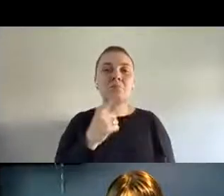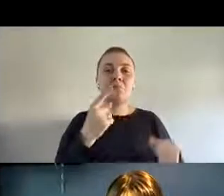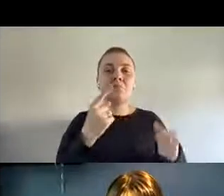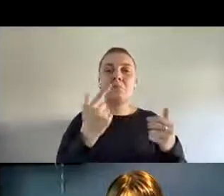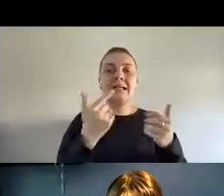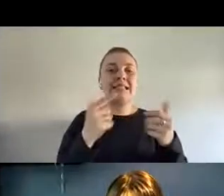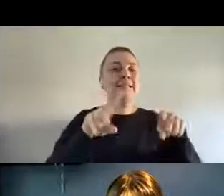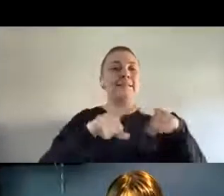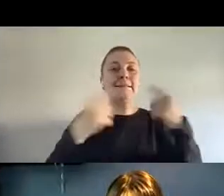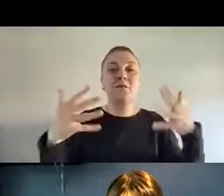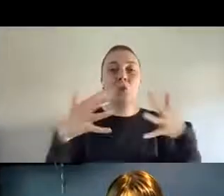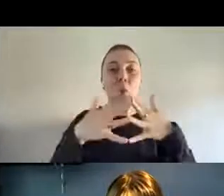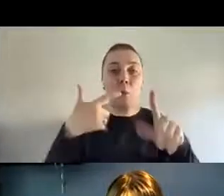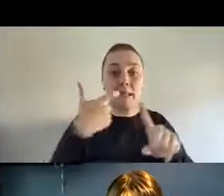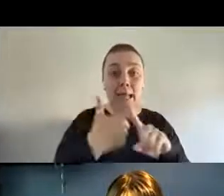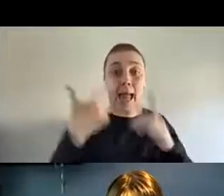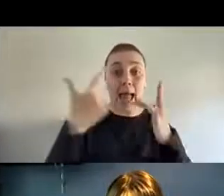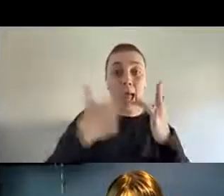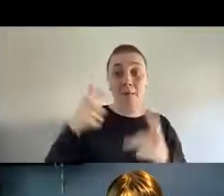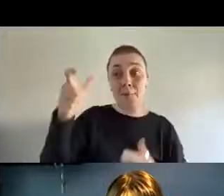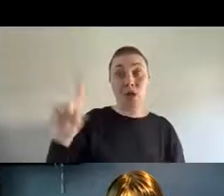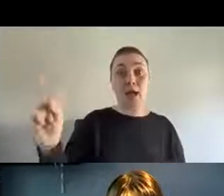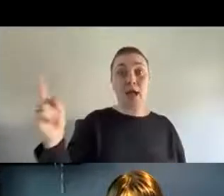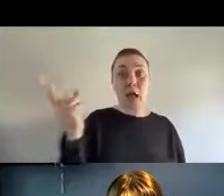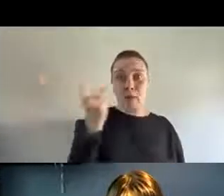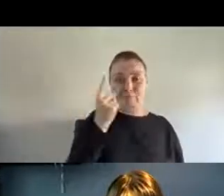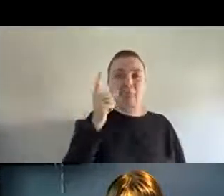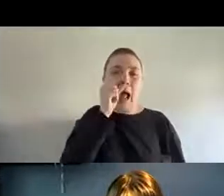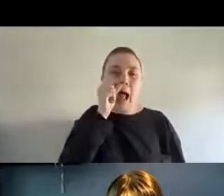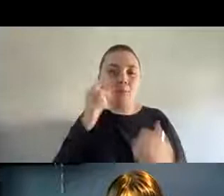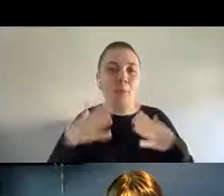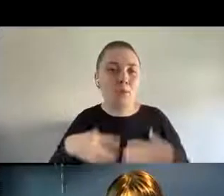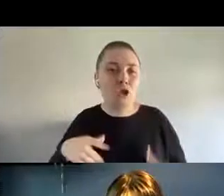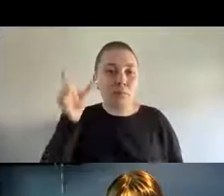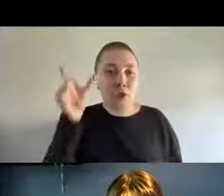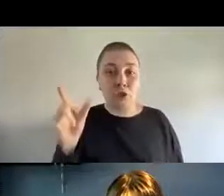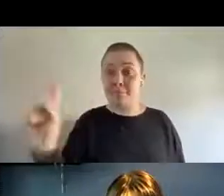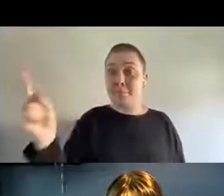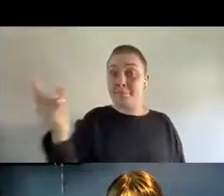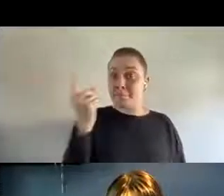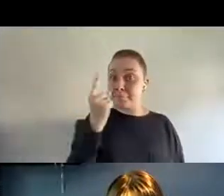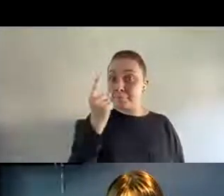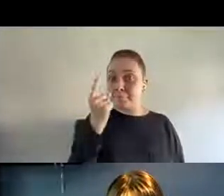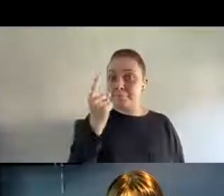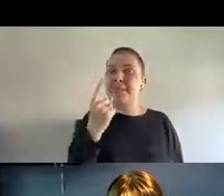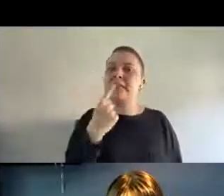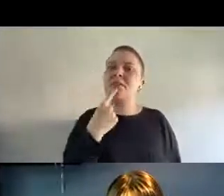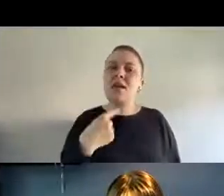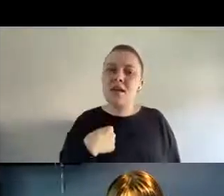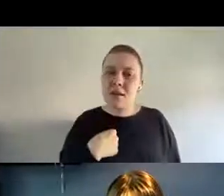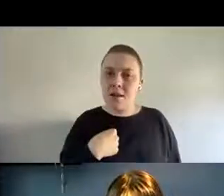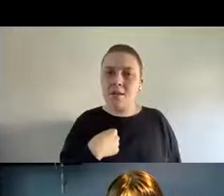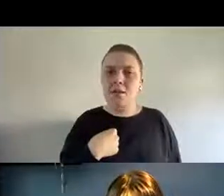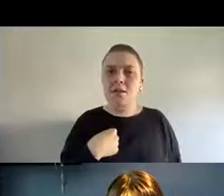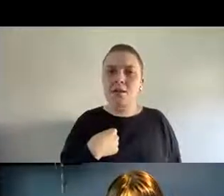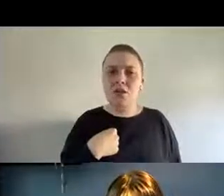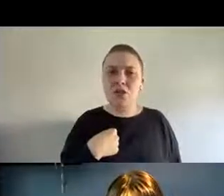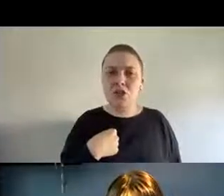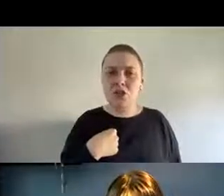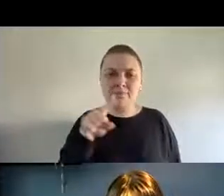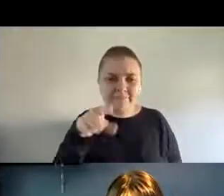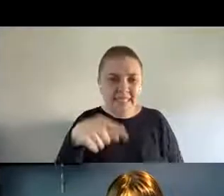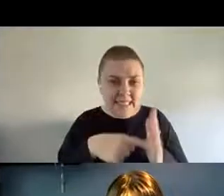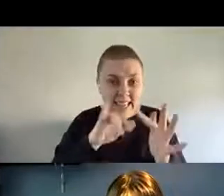week, another person came up to me, an able-bodied person, and said, you know, Tess, within